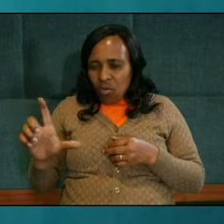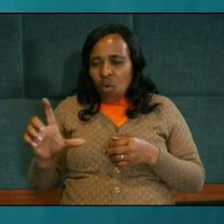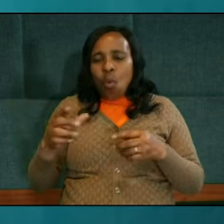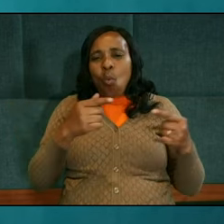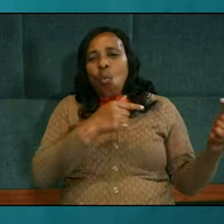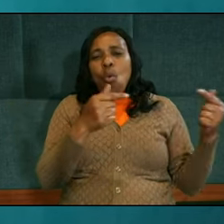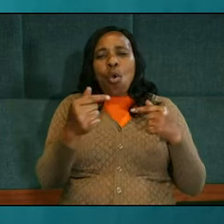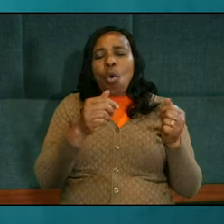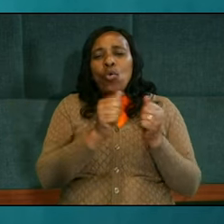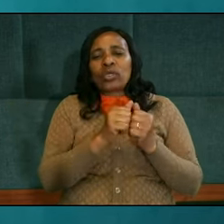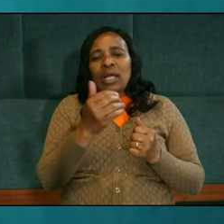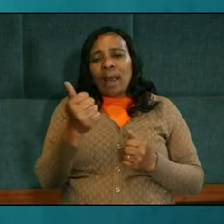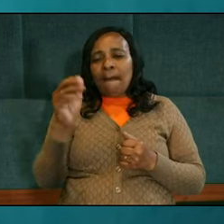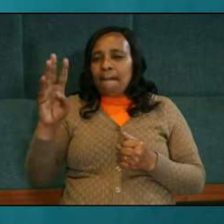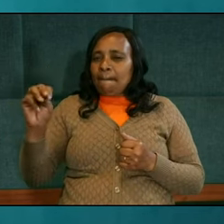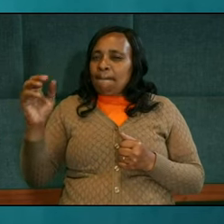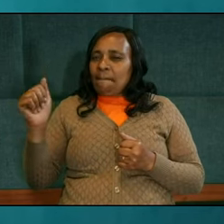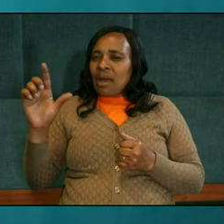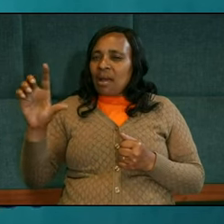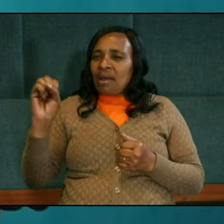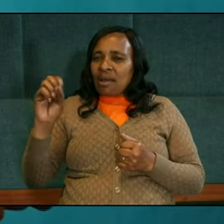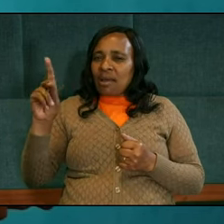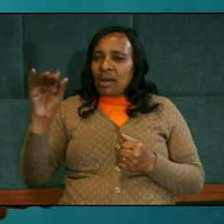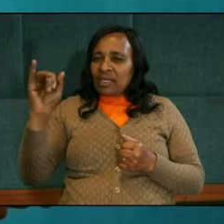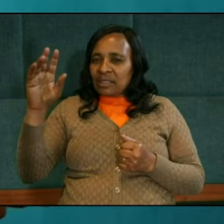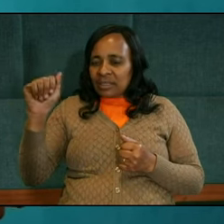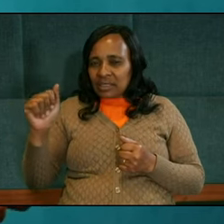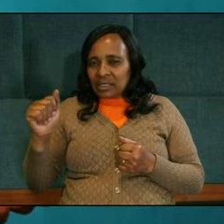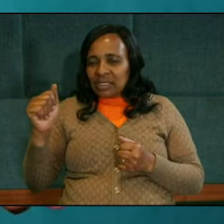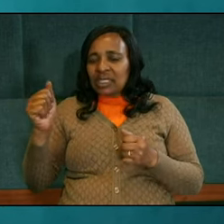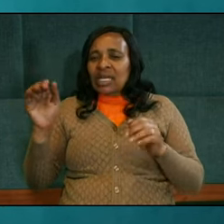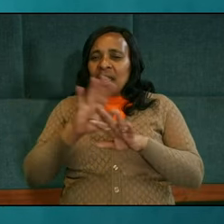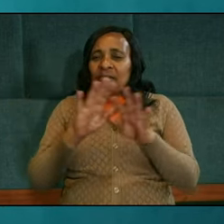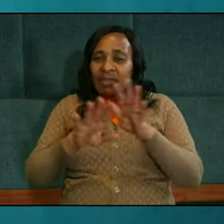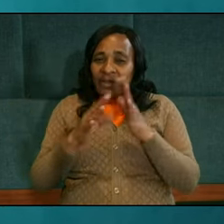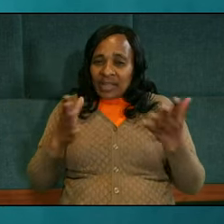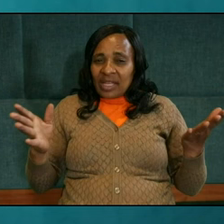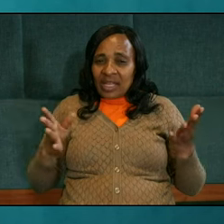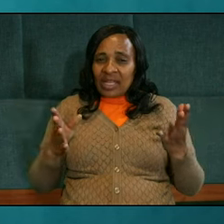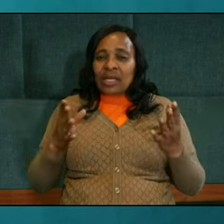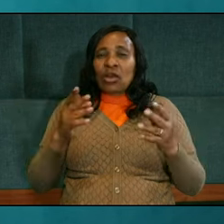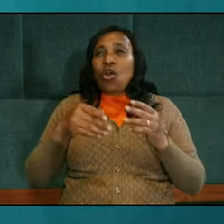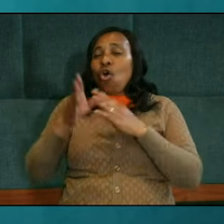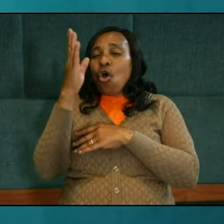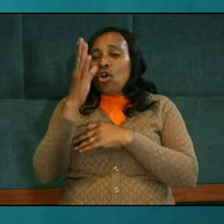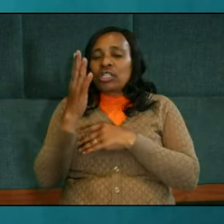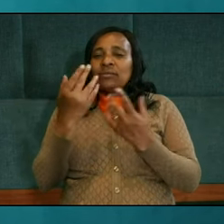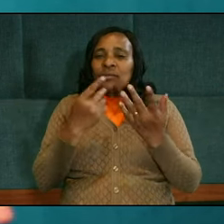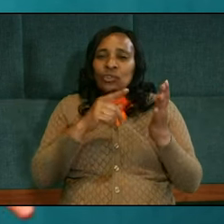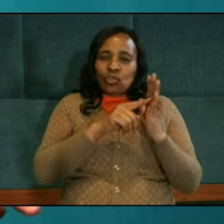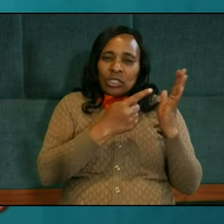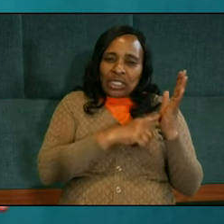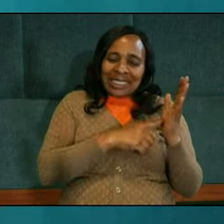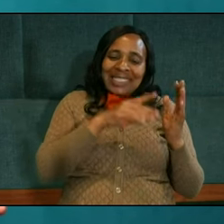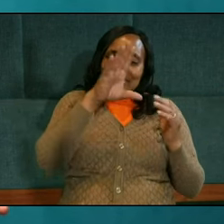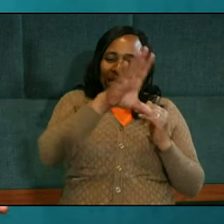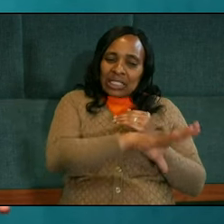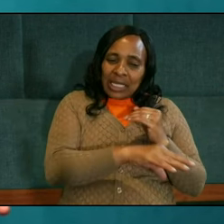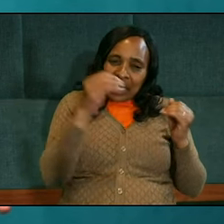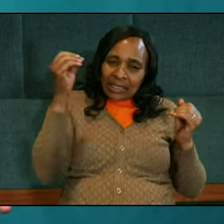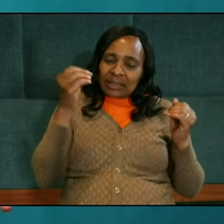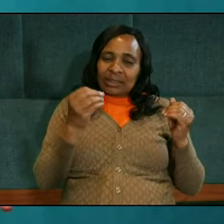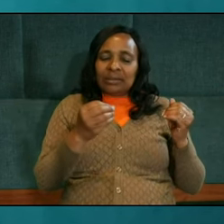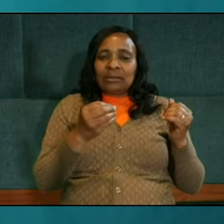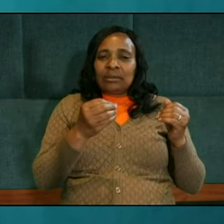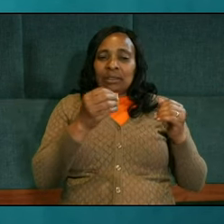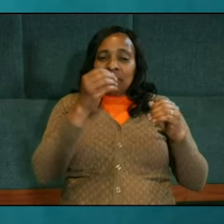at war with the Amalekites, but instead of killing everything as God instructed, he takes the best of their cattle and sheep and spares their king